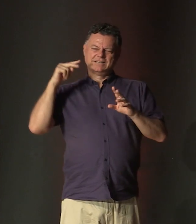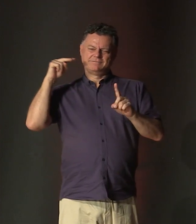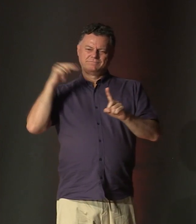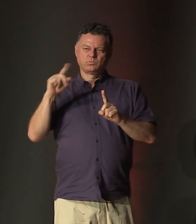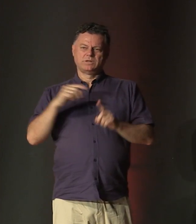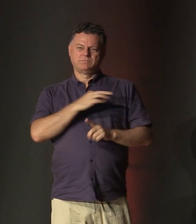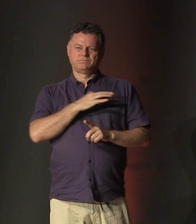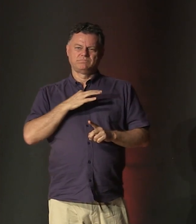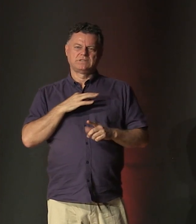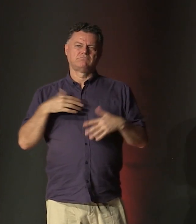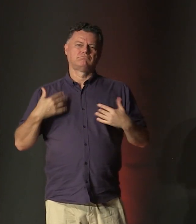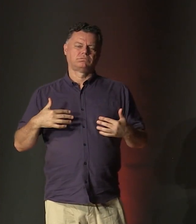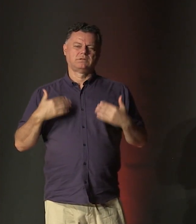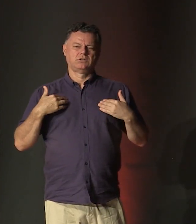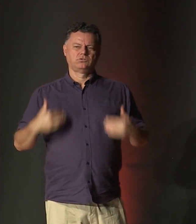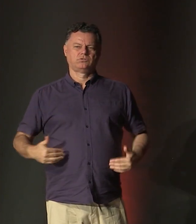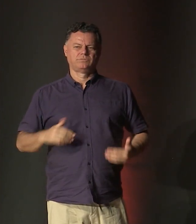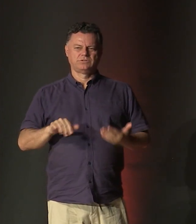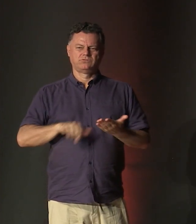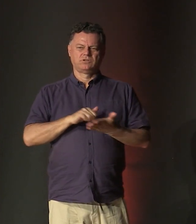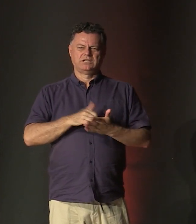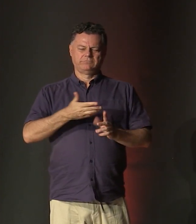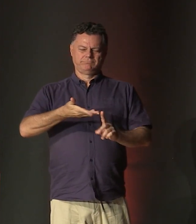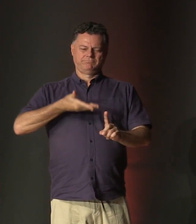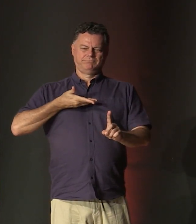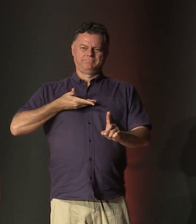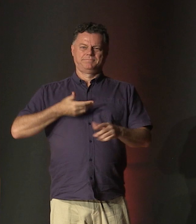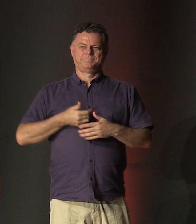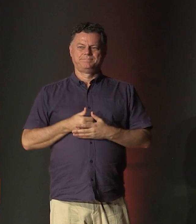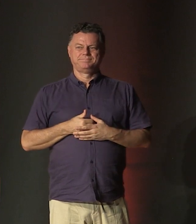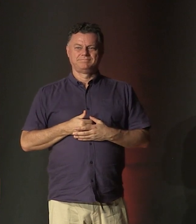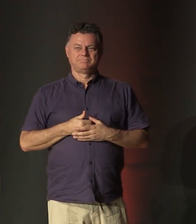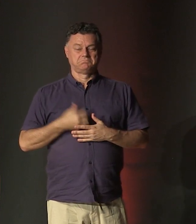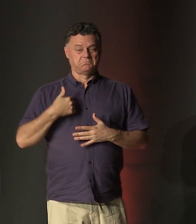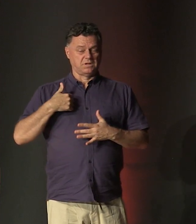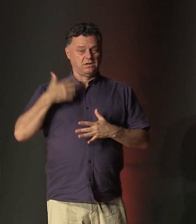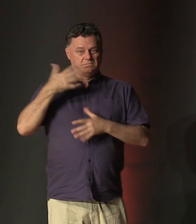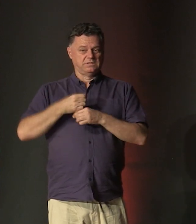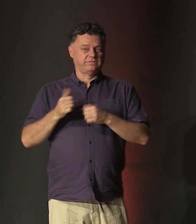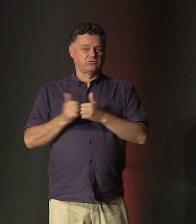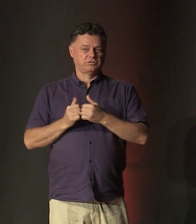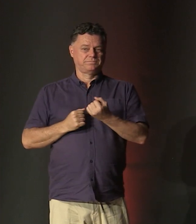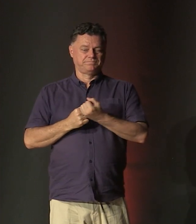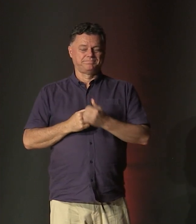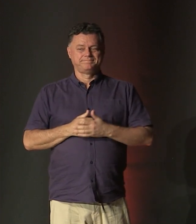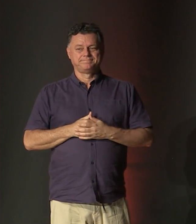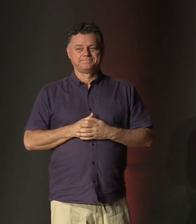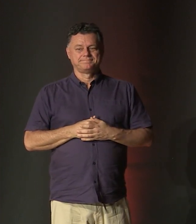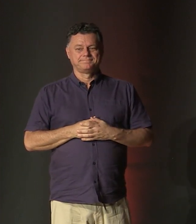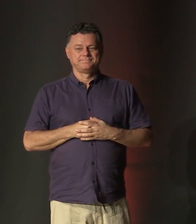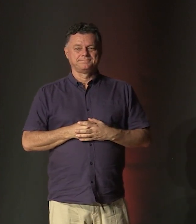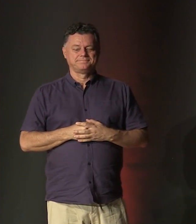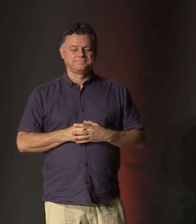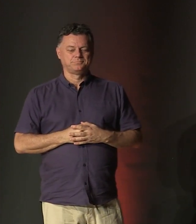that privacy is a human right, as it should be. Privacy is such